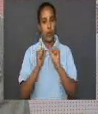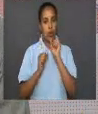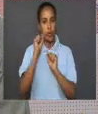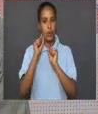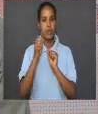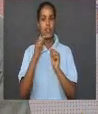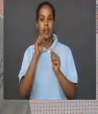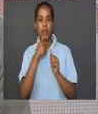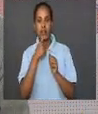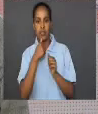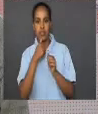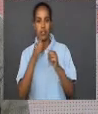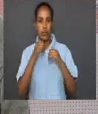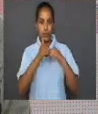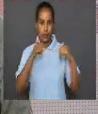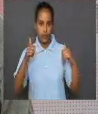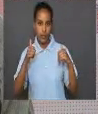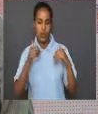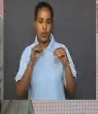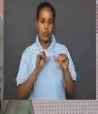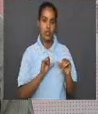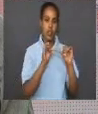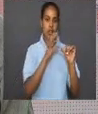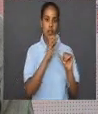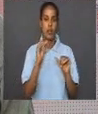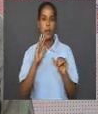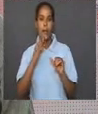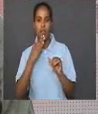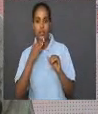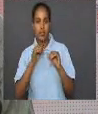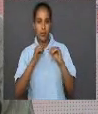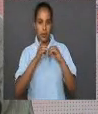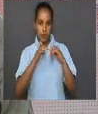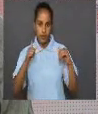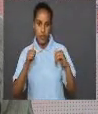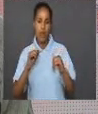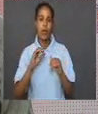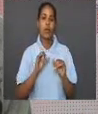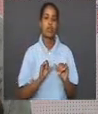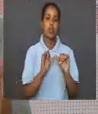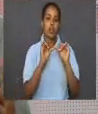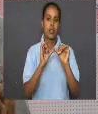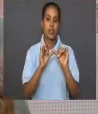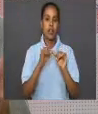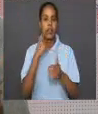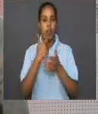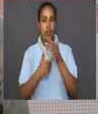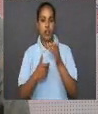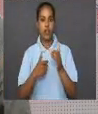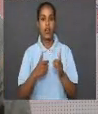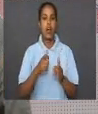the acid dissociation constant and the base dissociation constant values